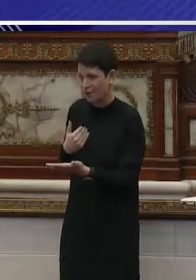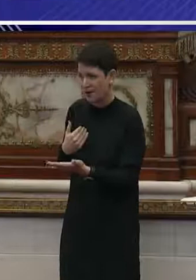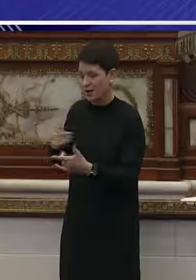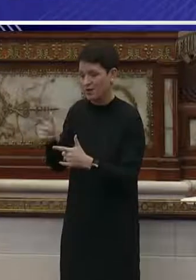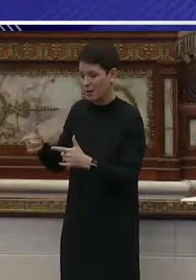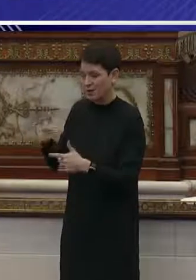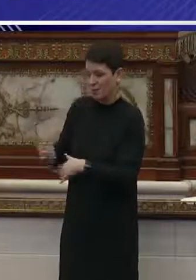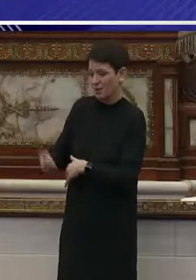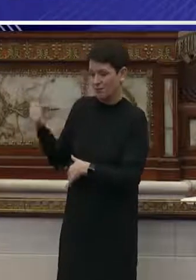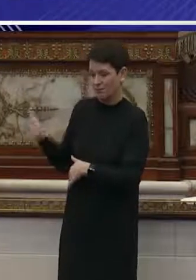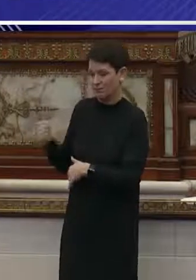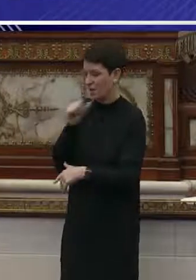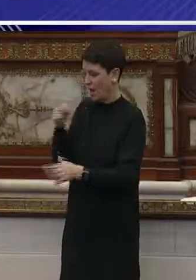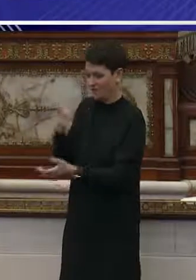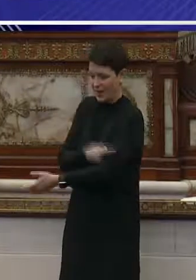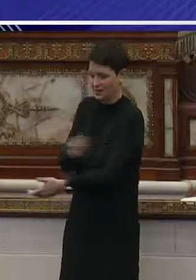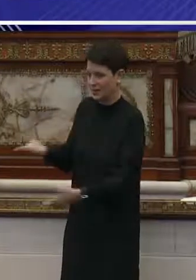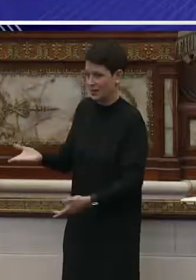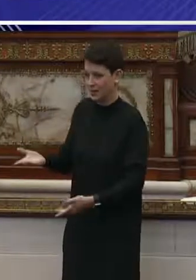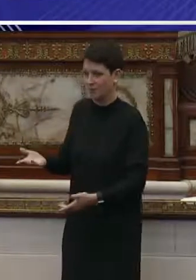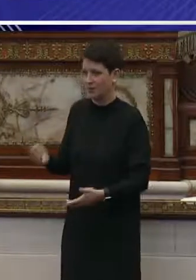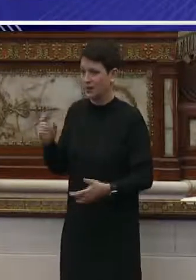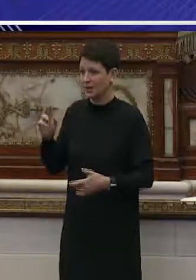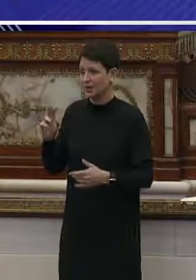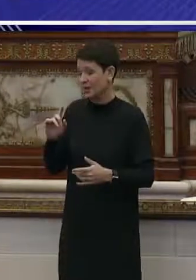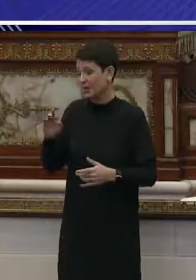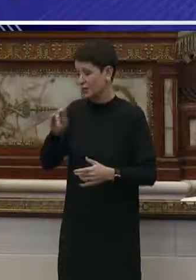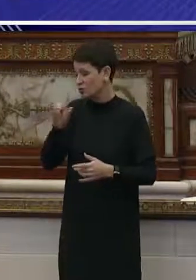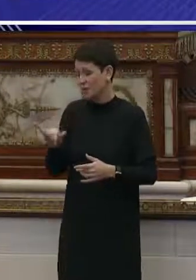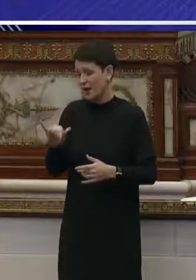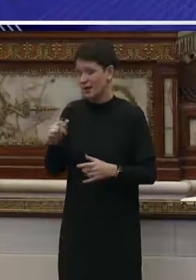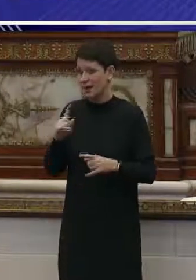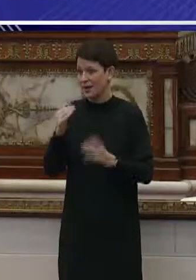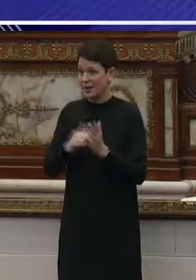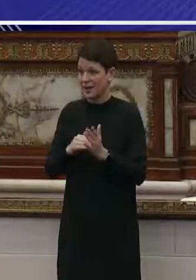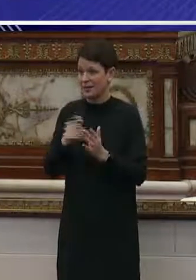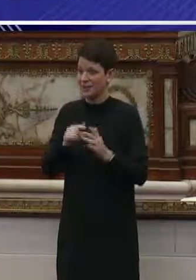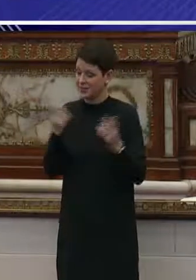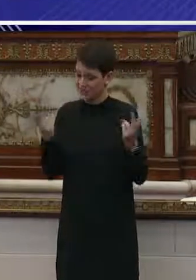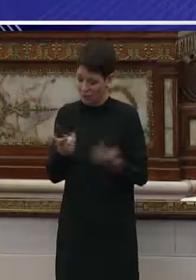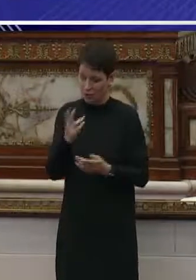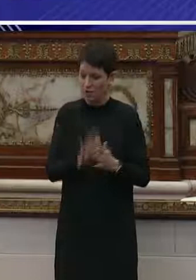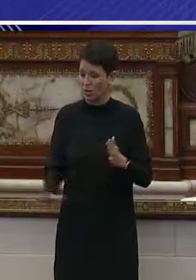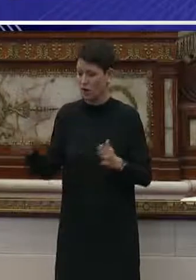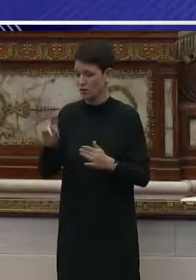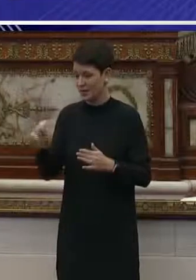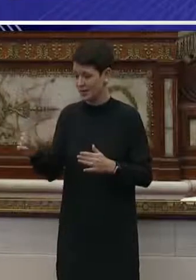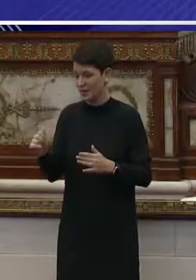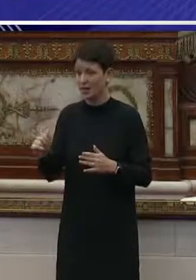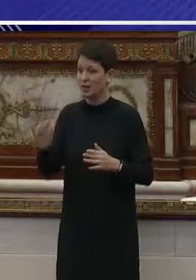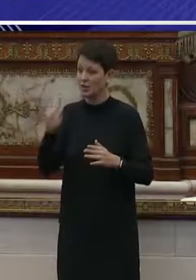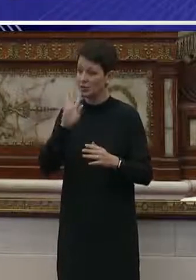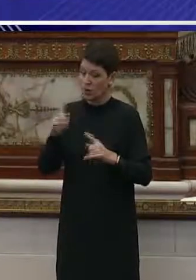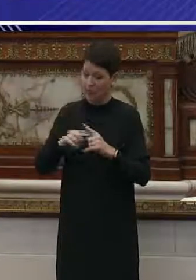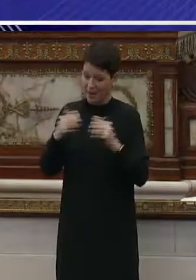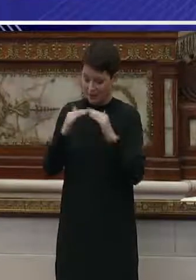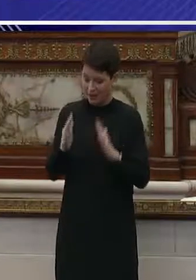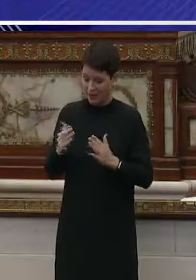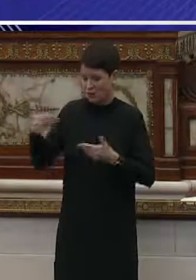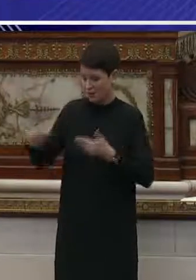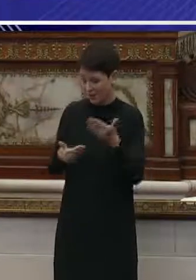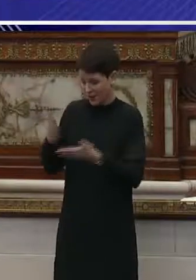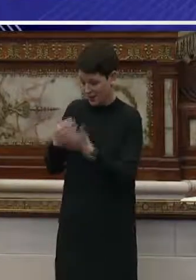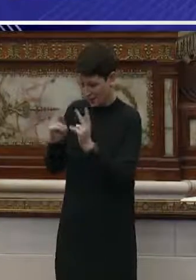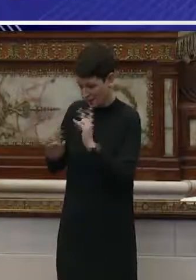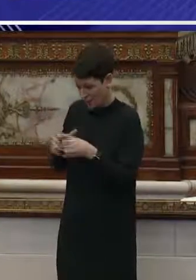vaccinated. And so this is the reality, and I would say this is here and across the country, talking to my colleagues, that where you can invite certain